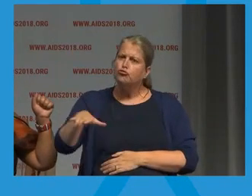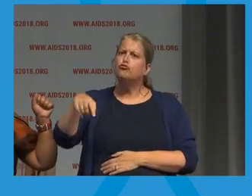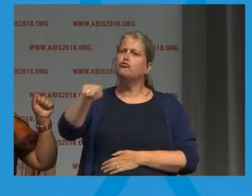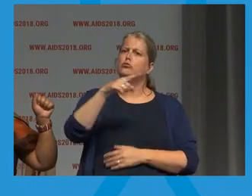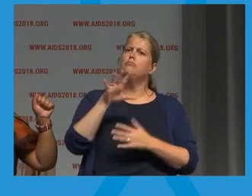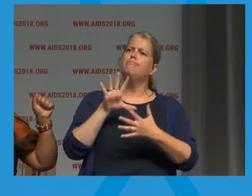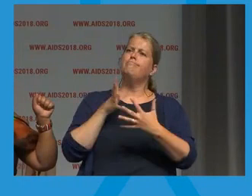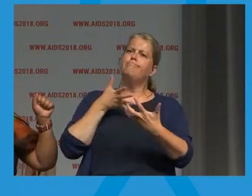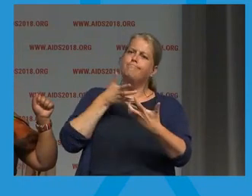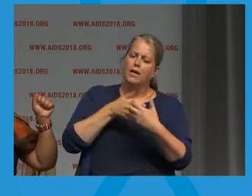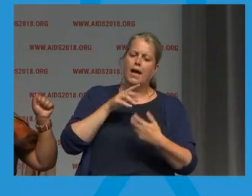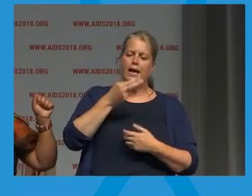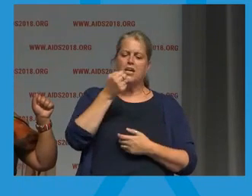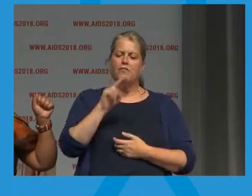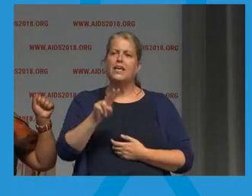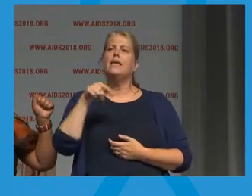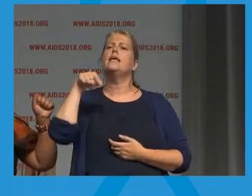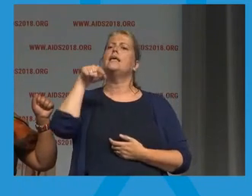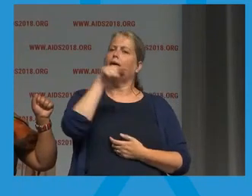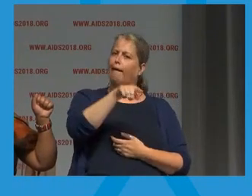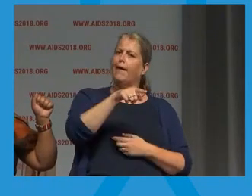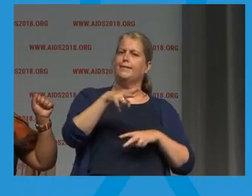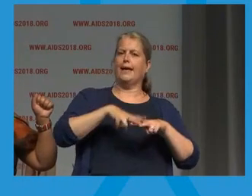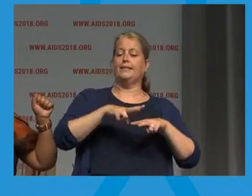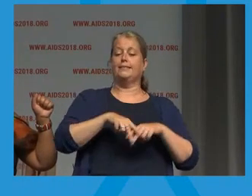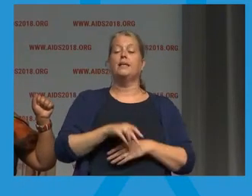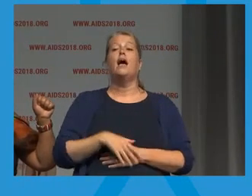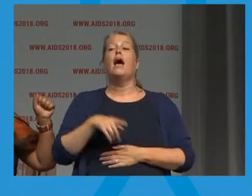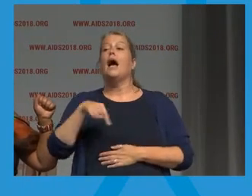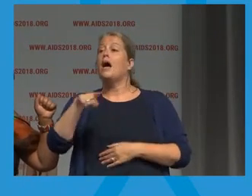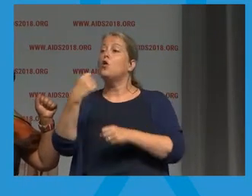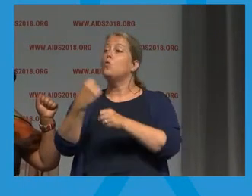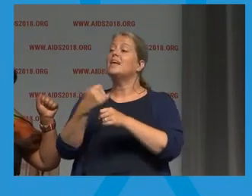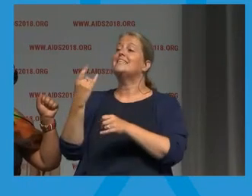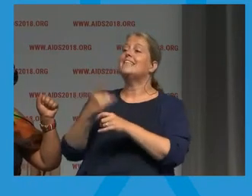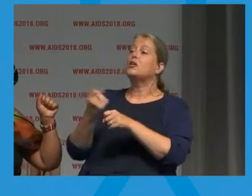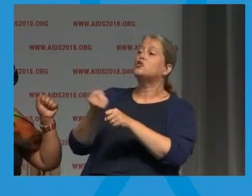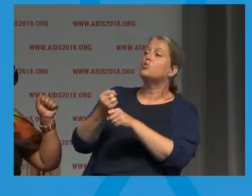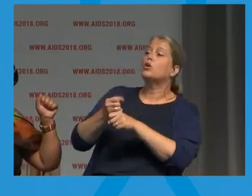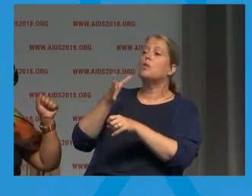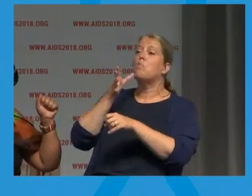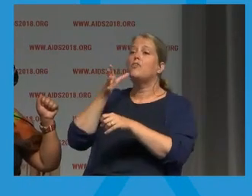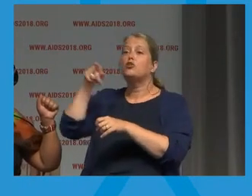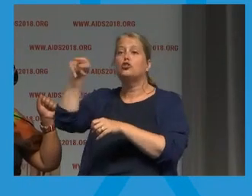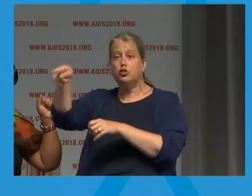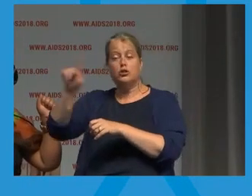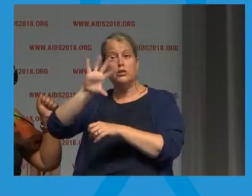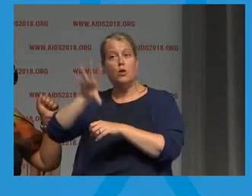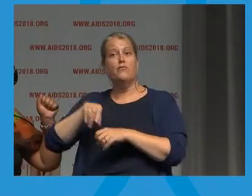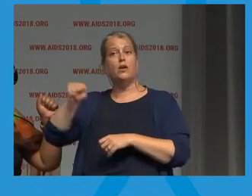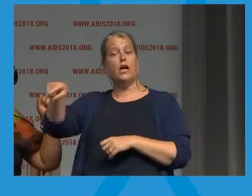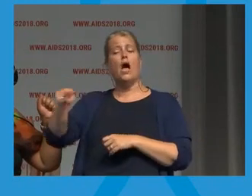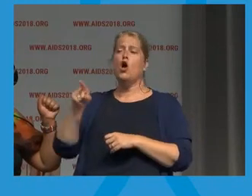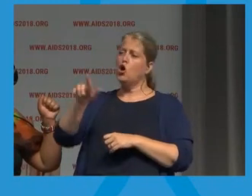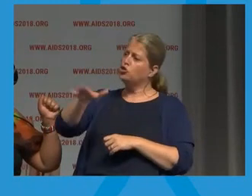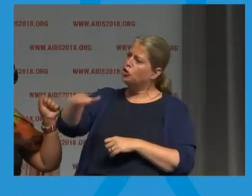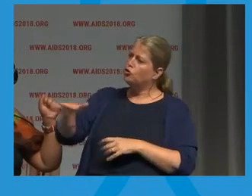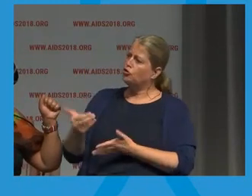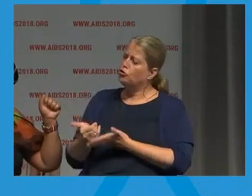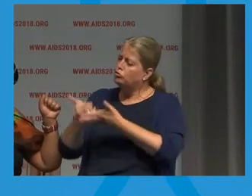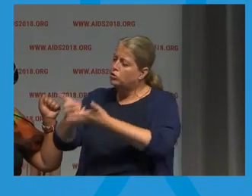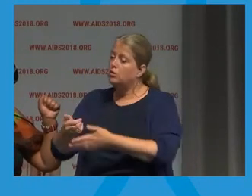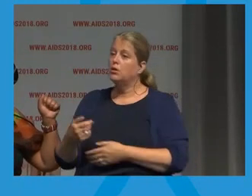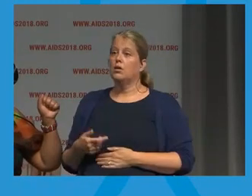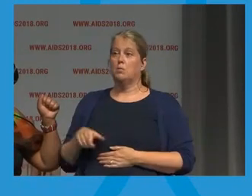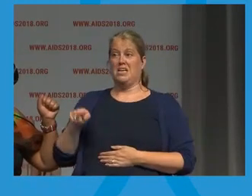AIDS. And I work with sex workers, mothers in South Africa to help them and their children. Our children are not getting